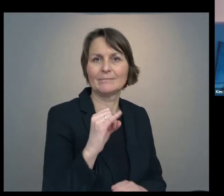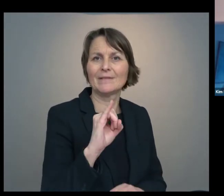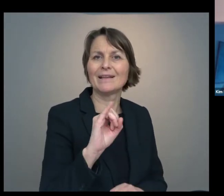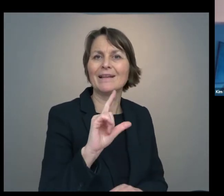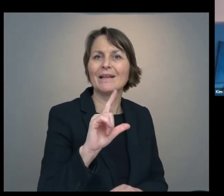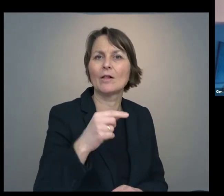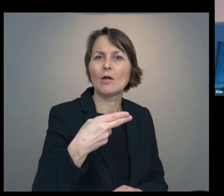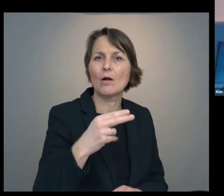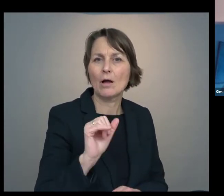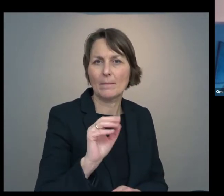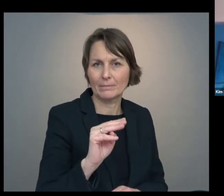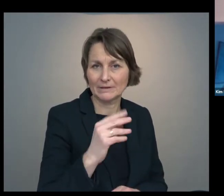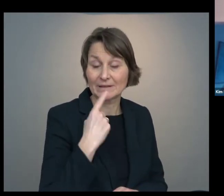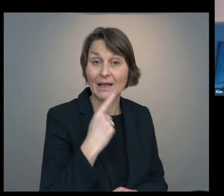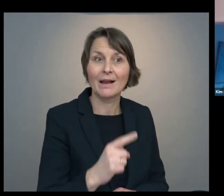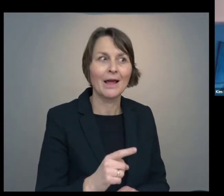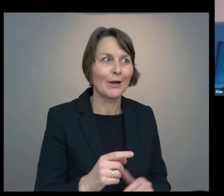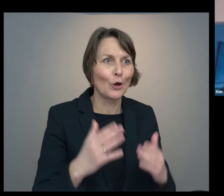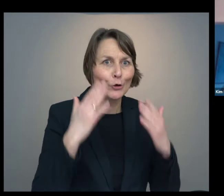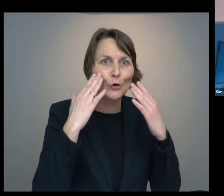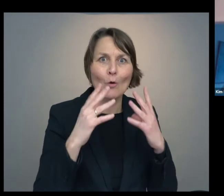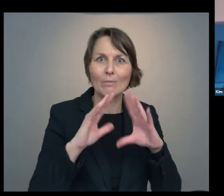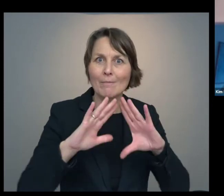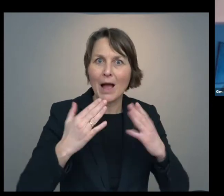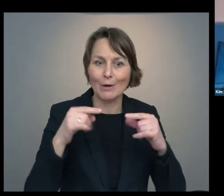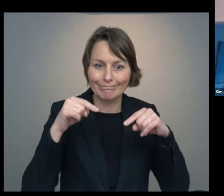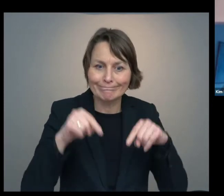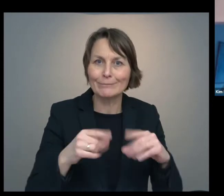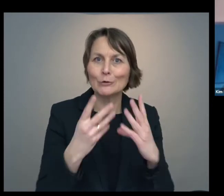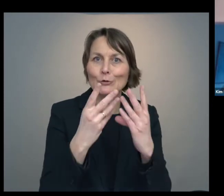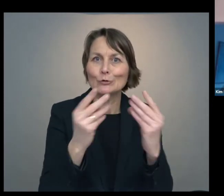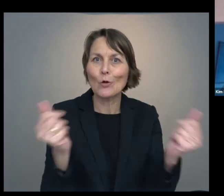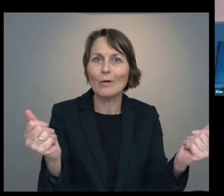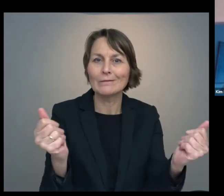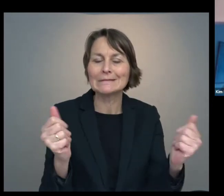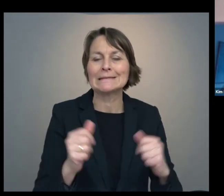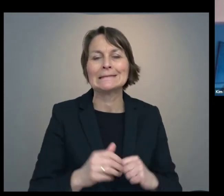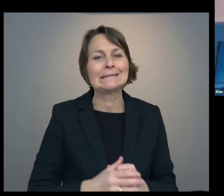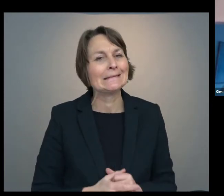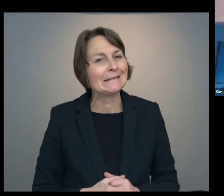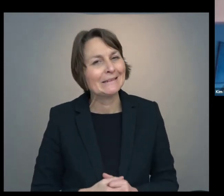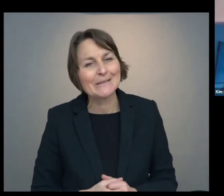Just following up on what Ilham says, and yeah, we do not have the winning formula.